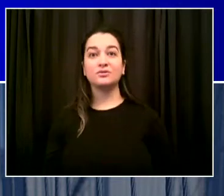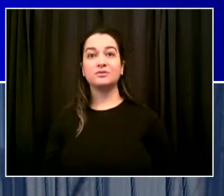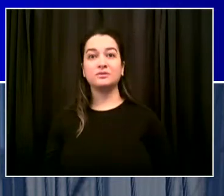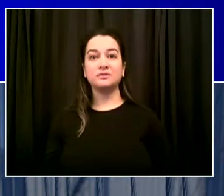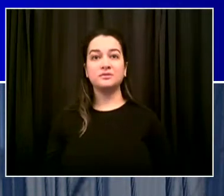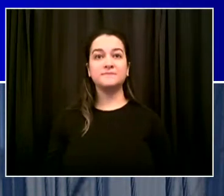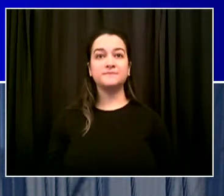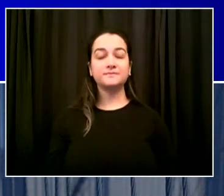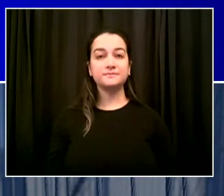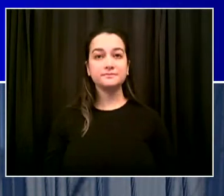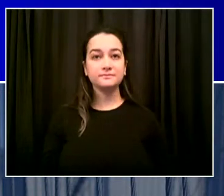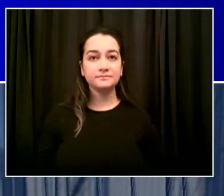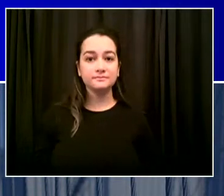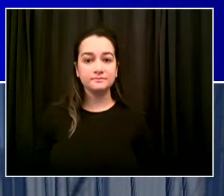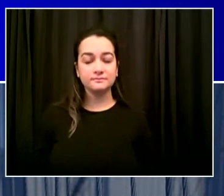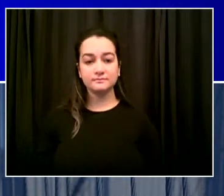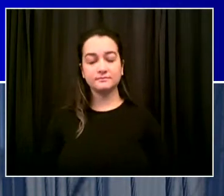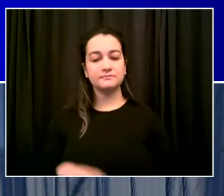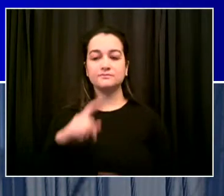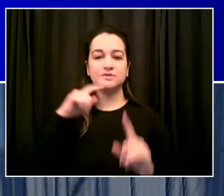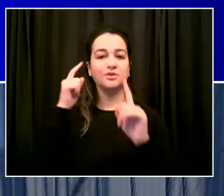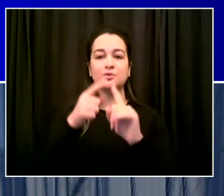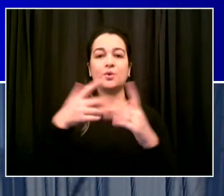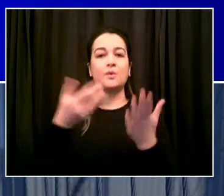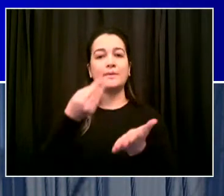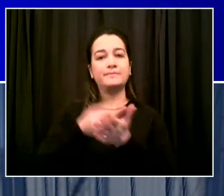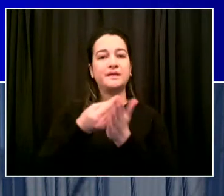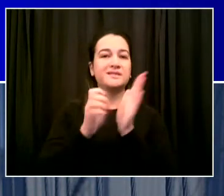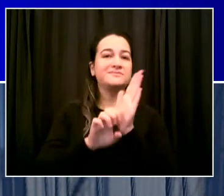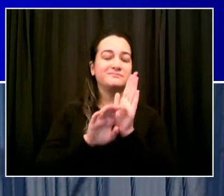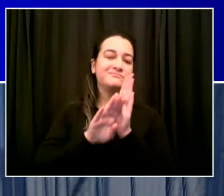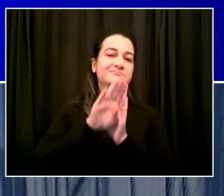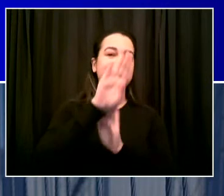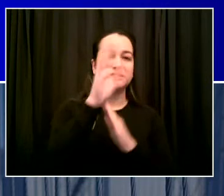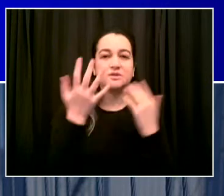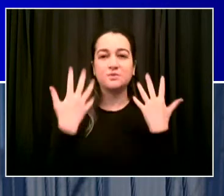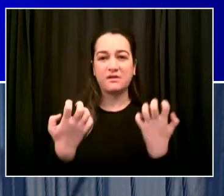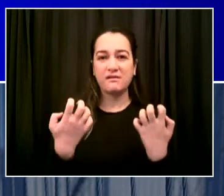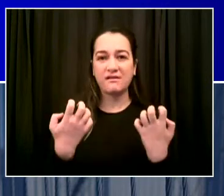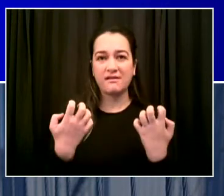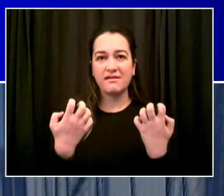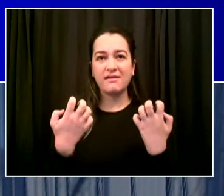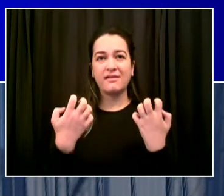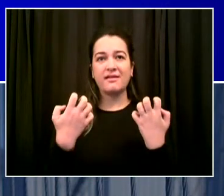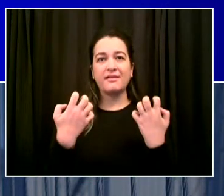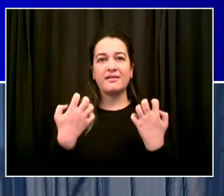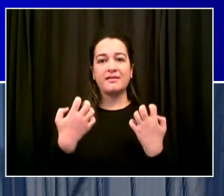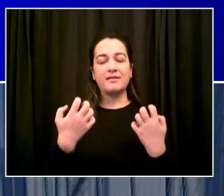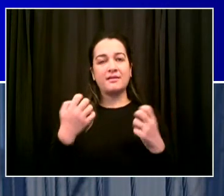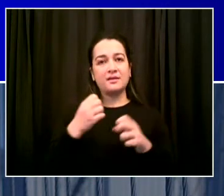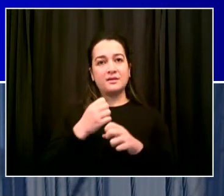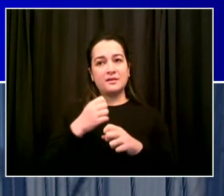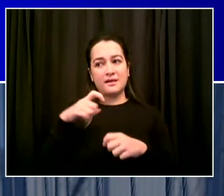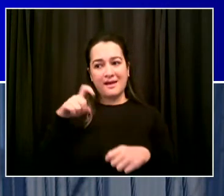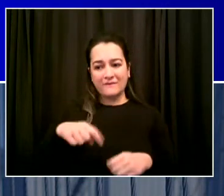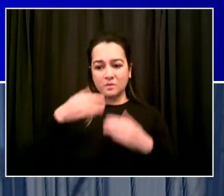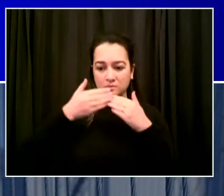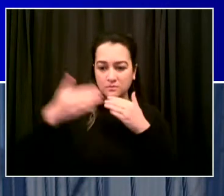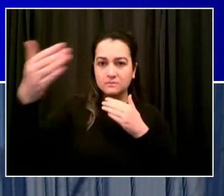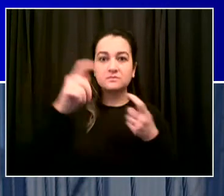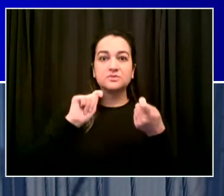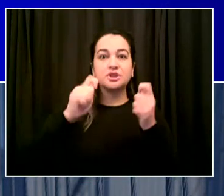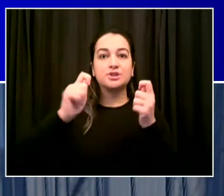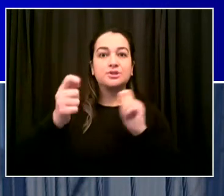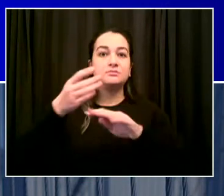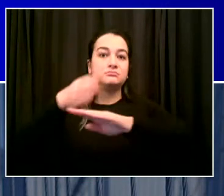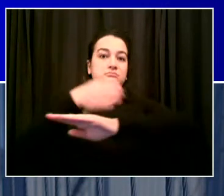better said. But in that crisis is a moment for transformation as well. And this means in every part of our